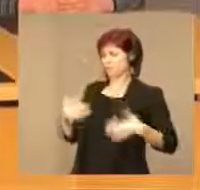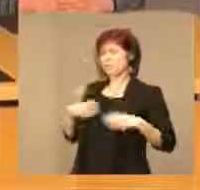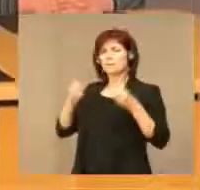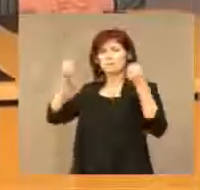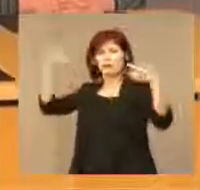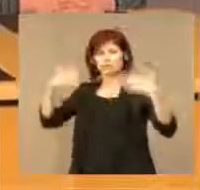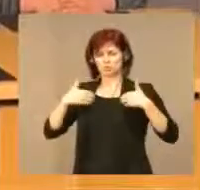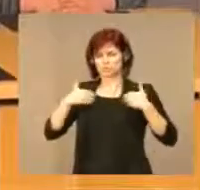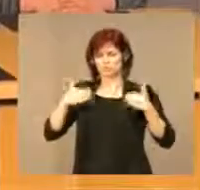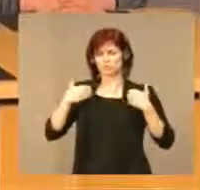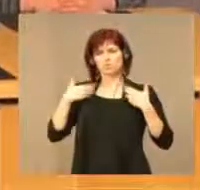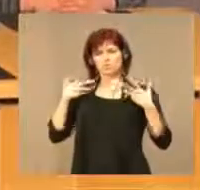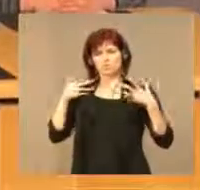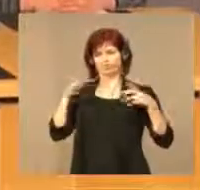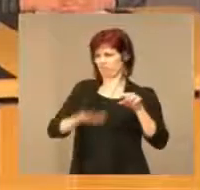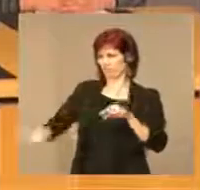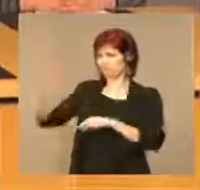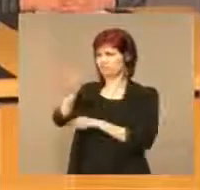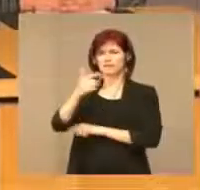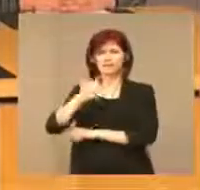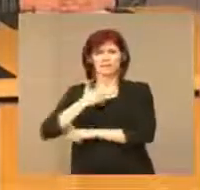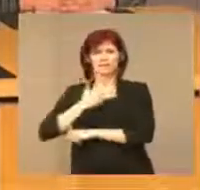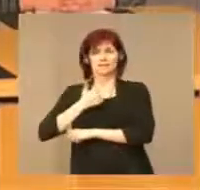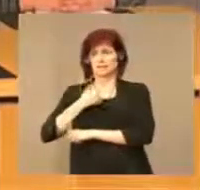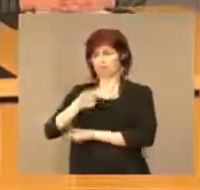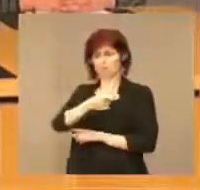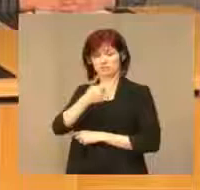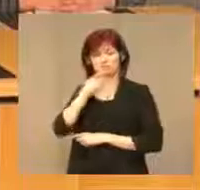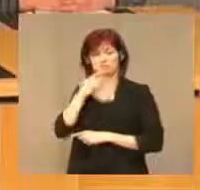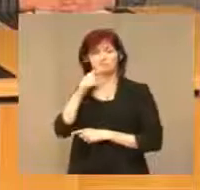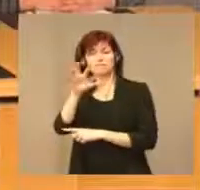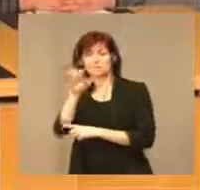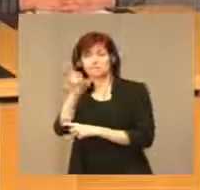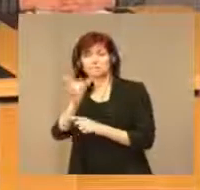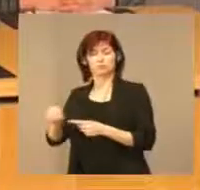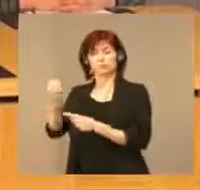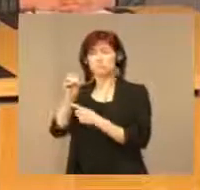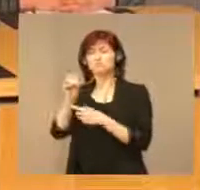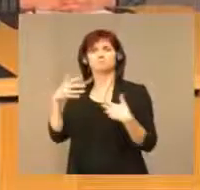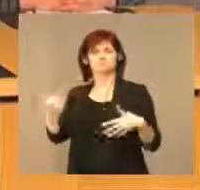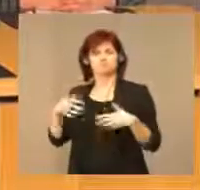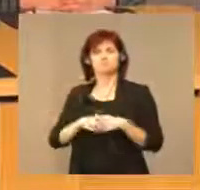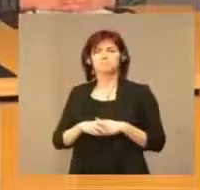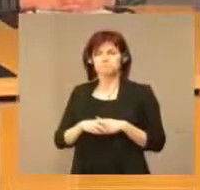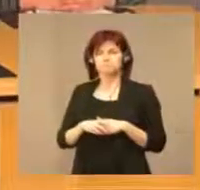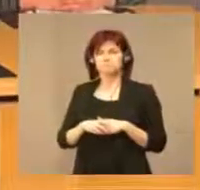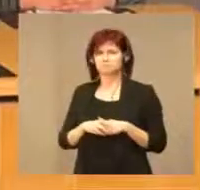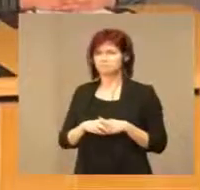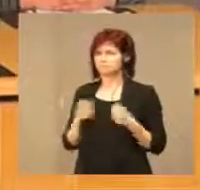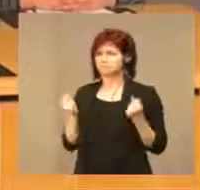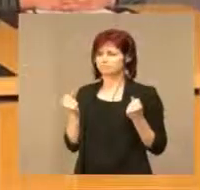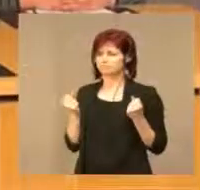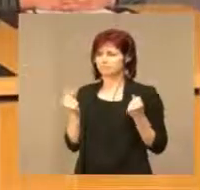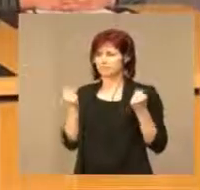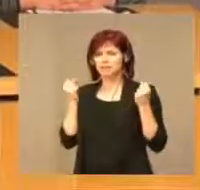First Nations across the country. As you mentioned, it's 50% of the population, and there's significant numbers